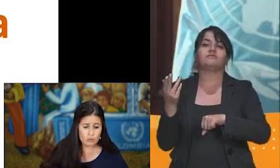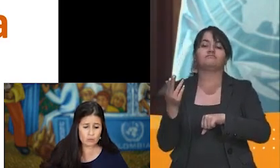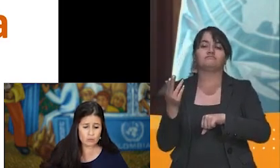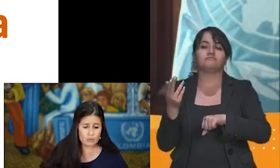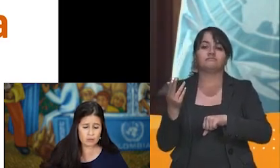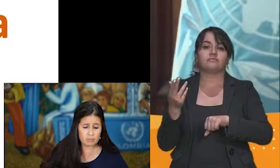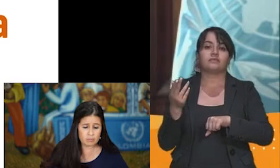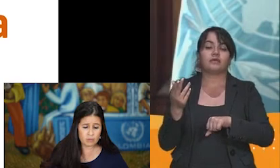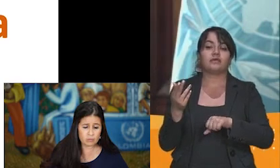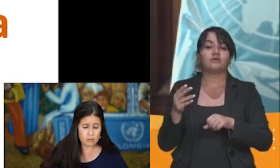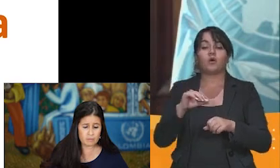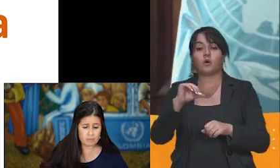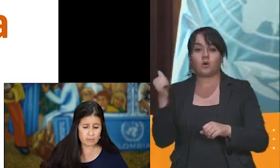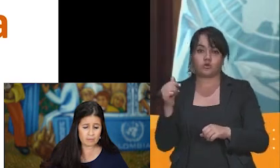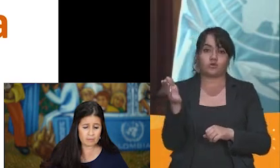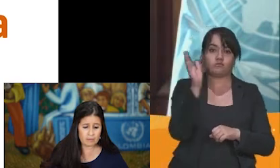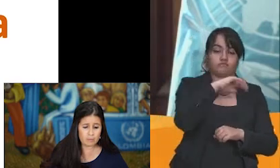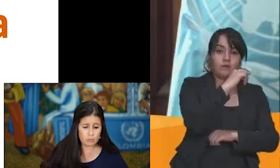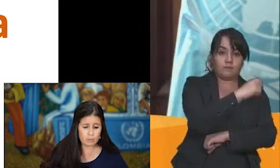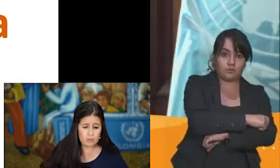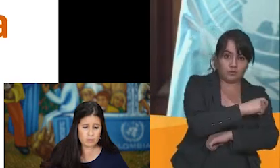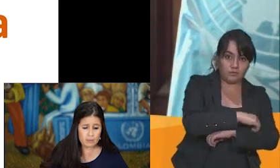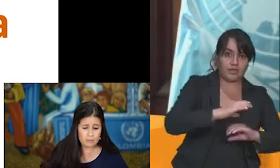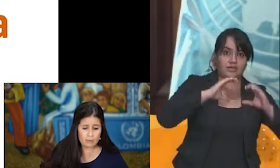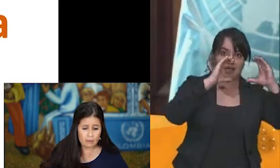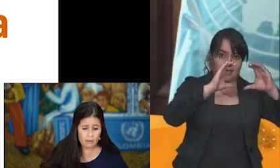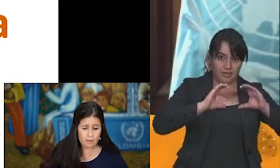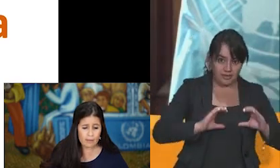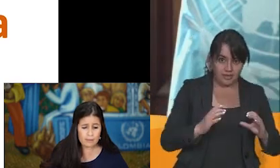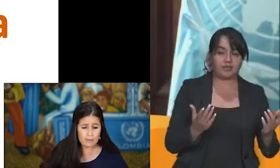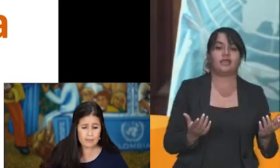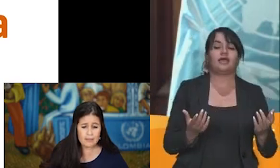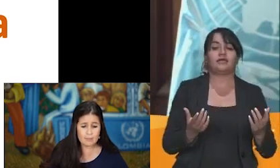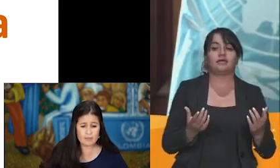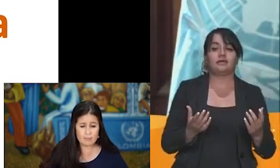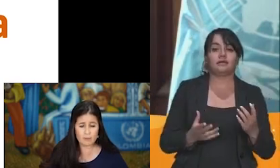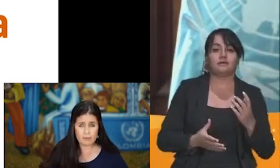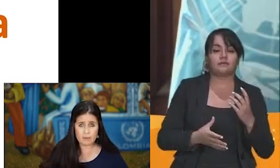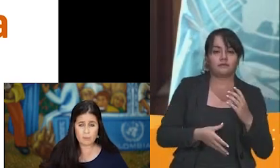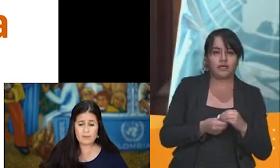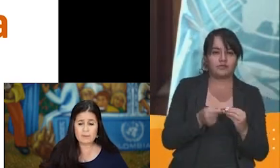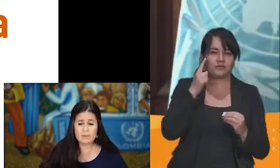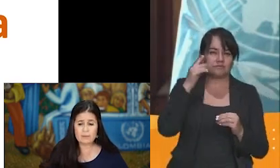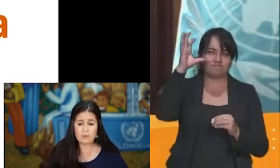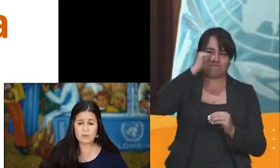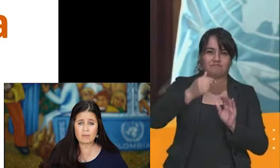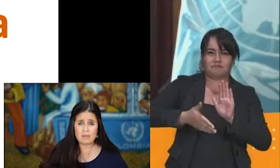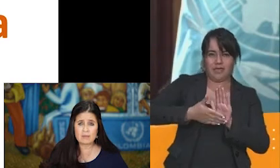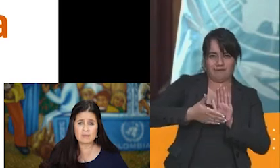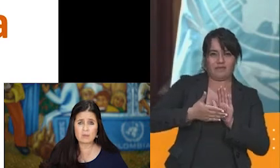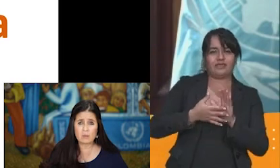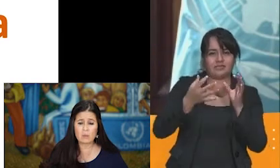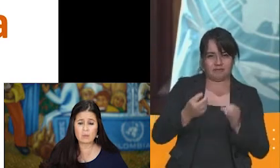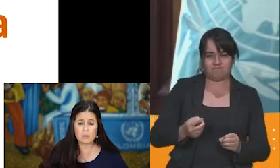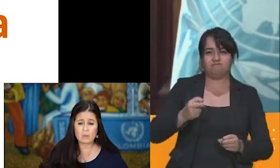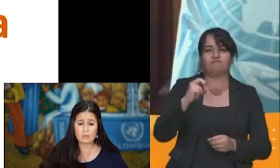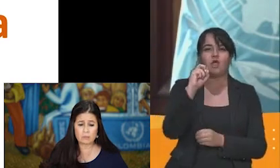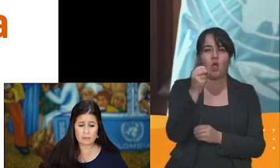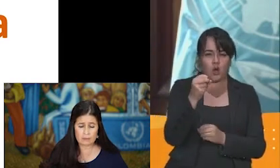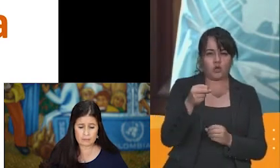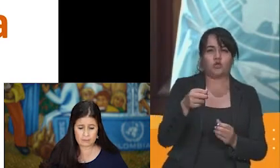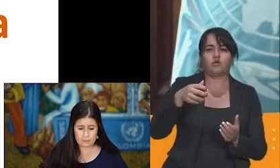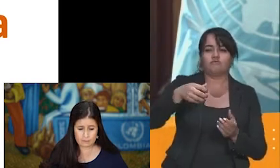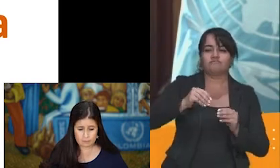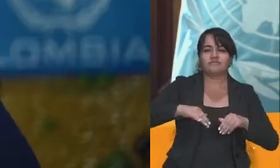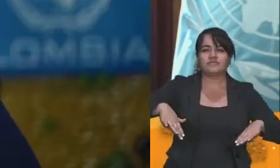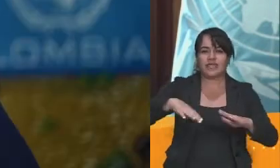are smaller in Putumayo, Caquetá, in Iria. Mainly, we're seeing the alluvial gold mining with the use